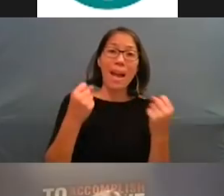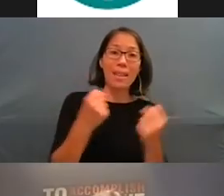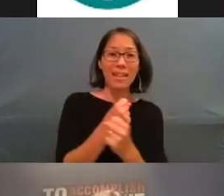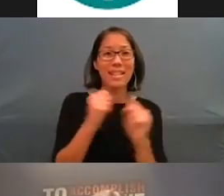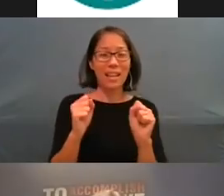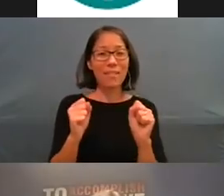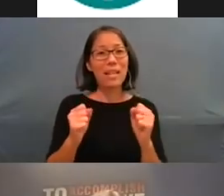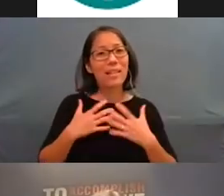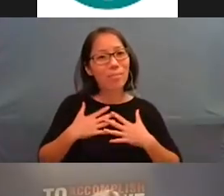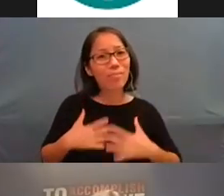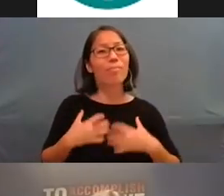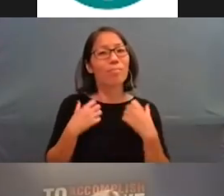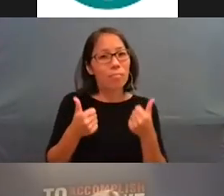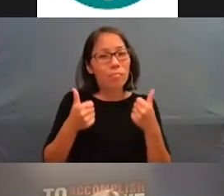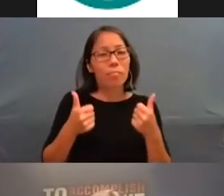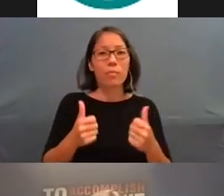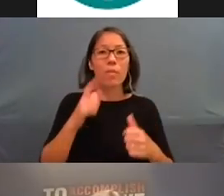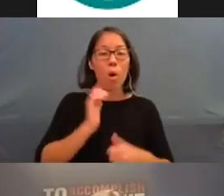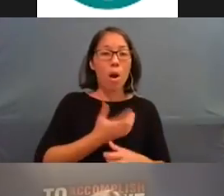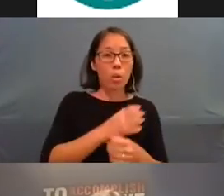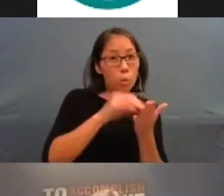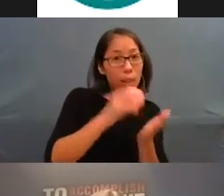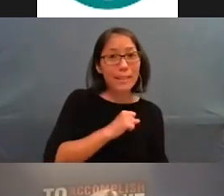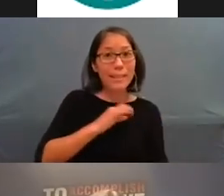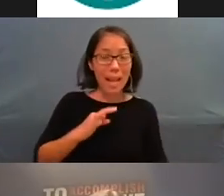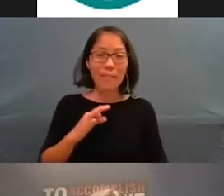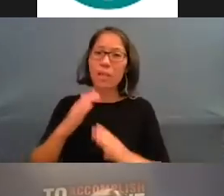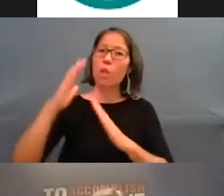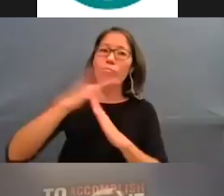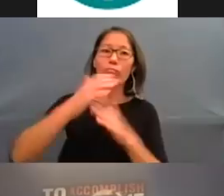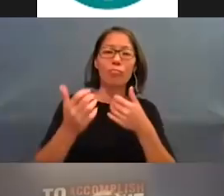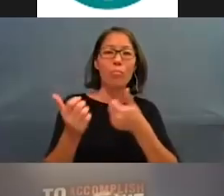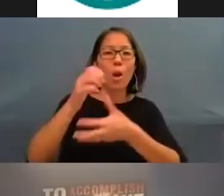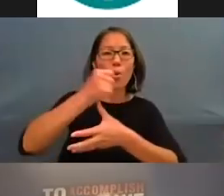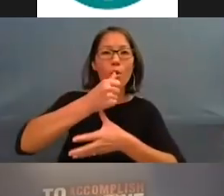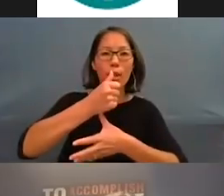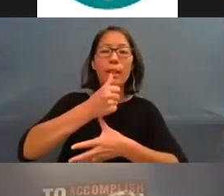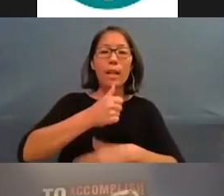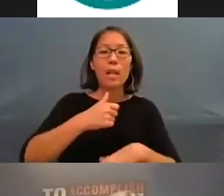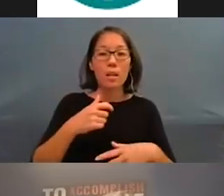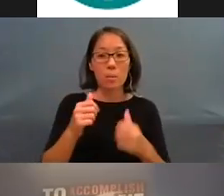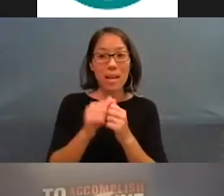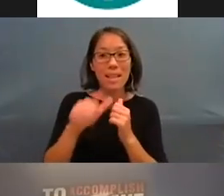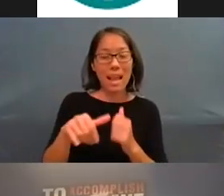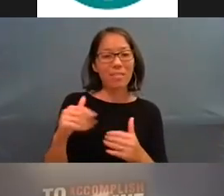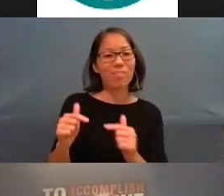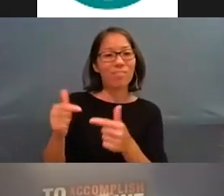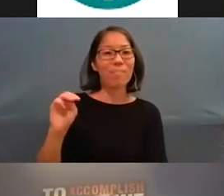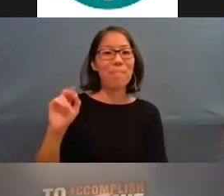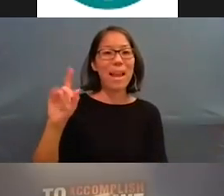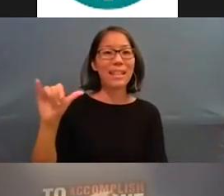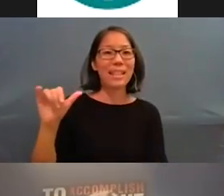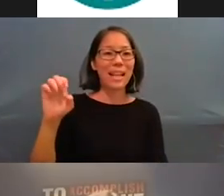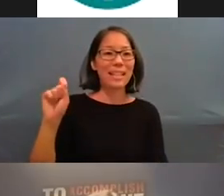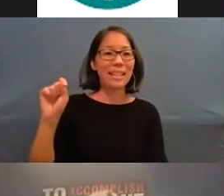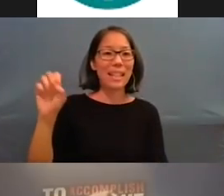our students and staff is our top priority. With that, I'll turn it over to Ms. Mandy Estes, Round Rock ISD's Chief of